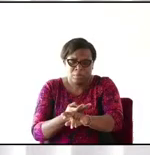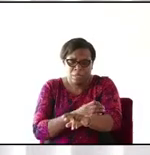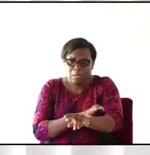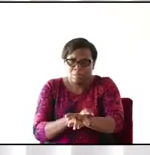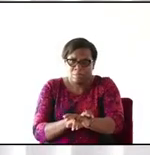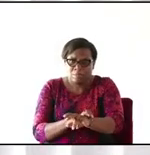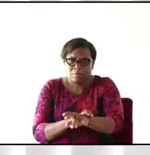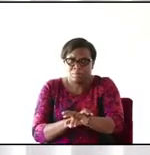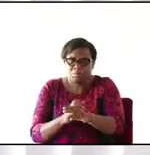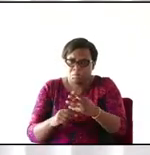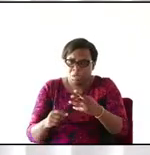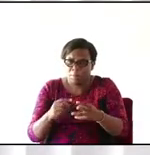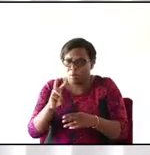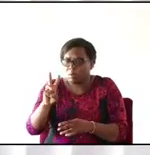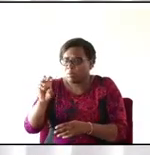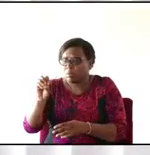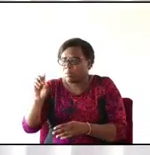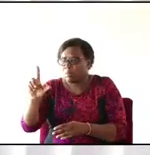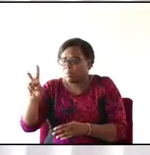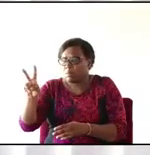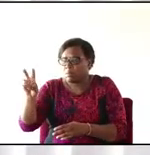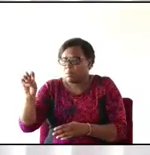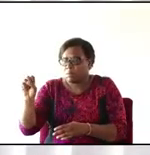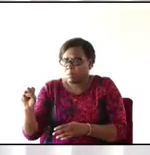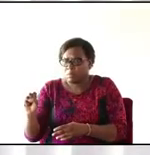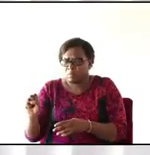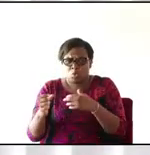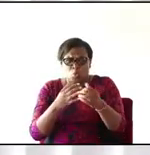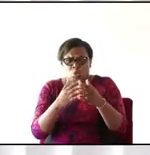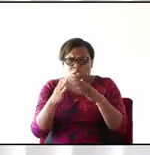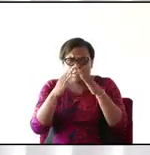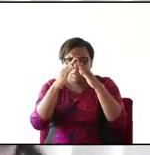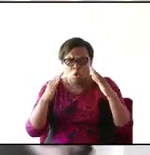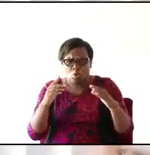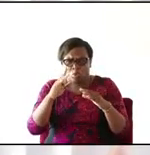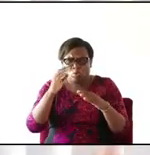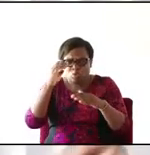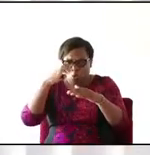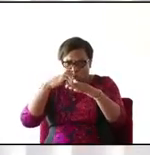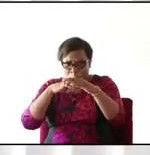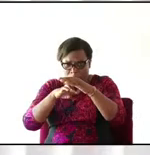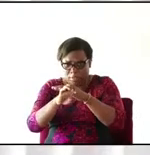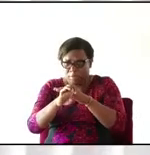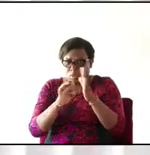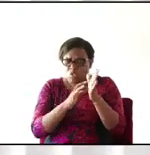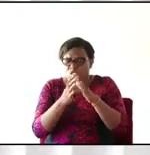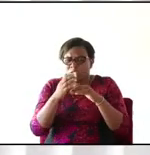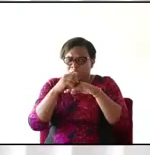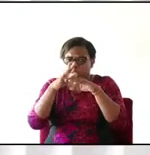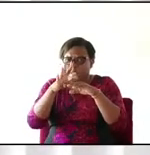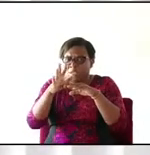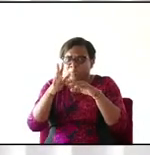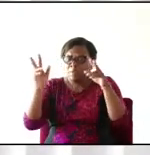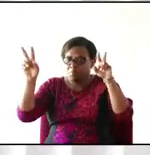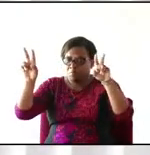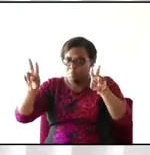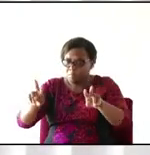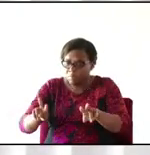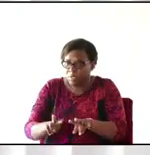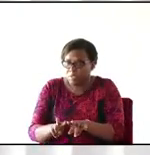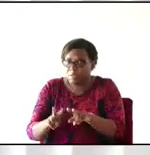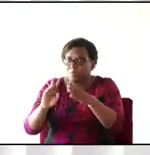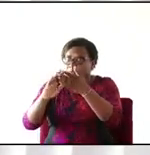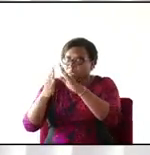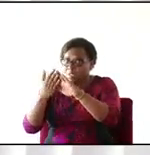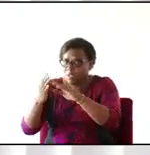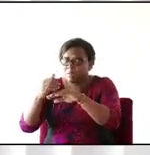whatever house you enter, so he sends them out into the cities, into the villages ahead of him.